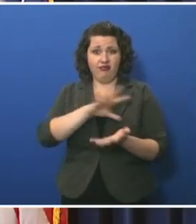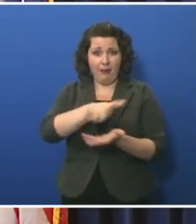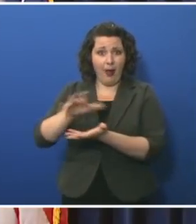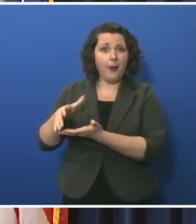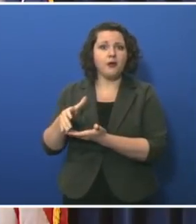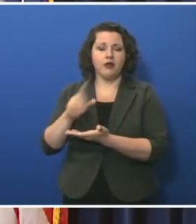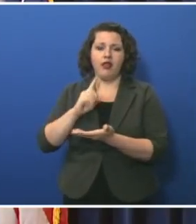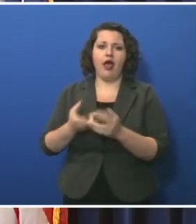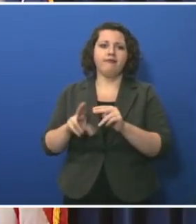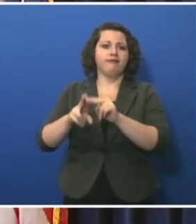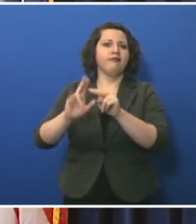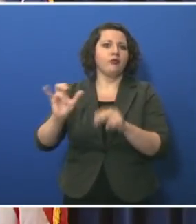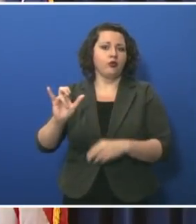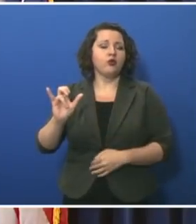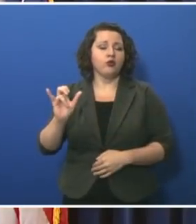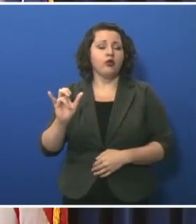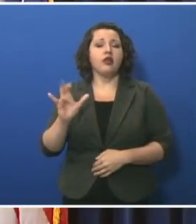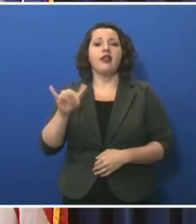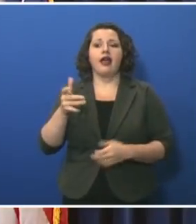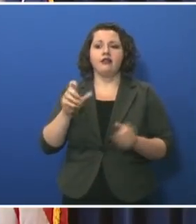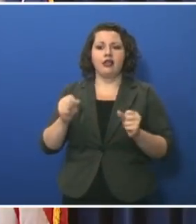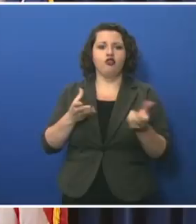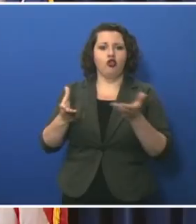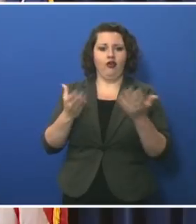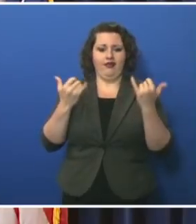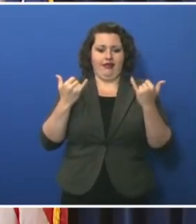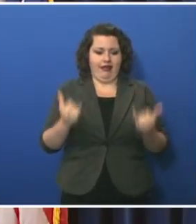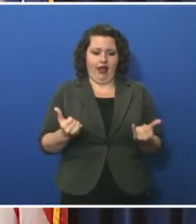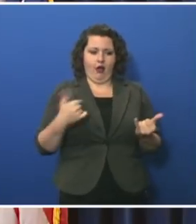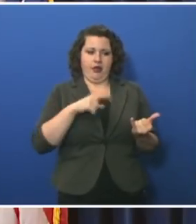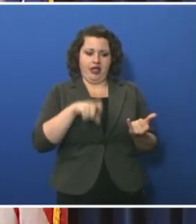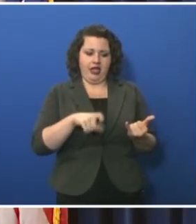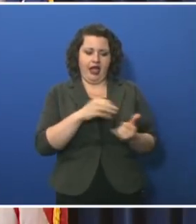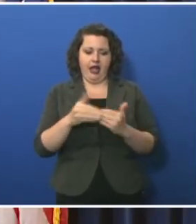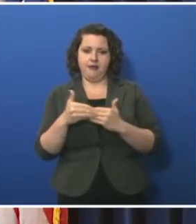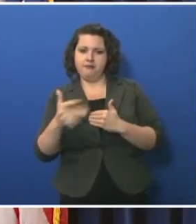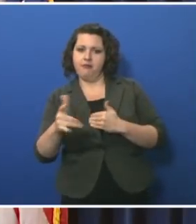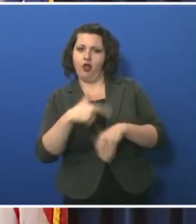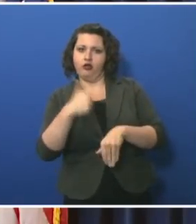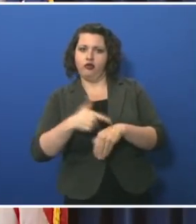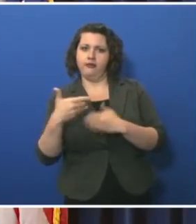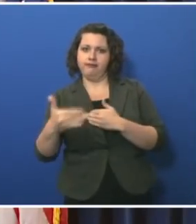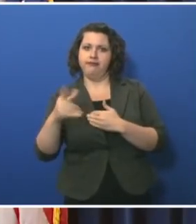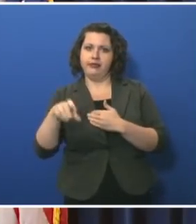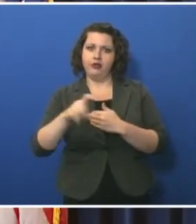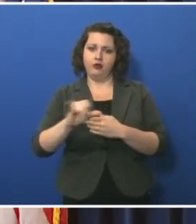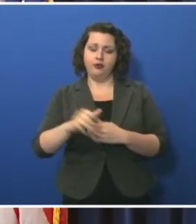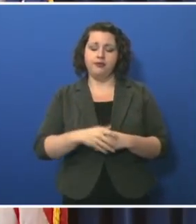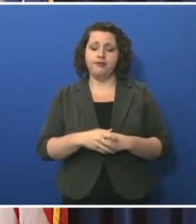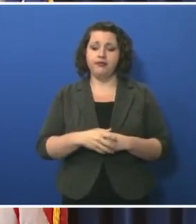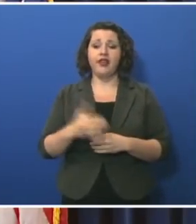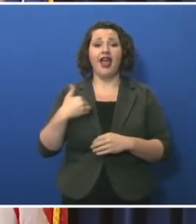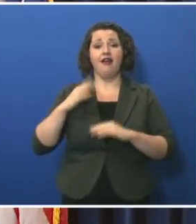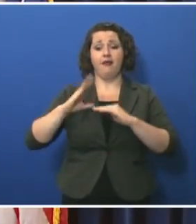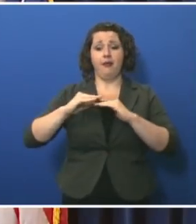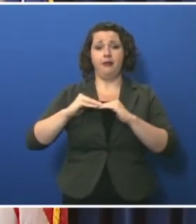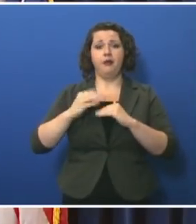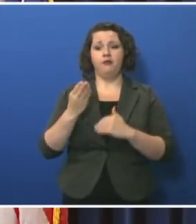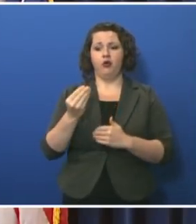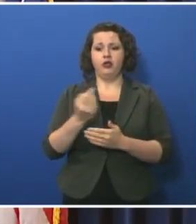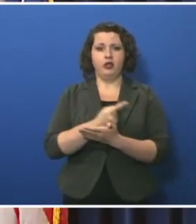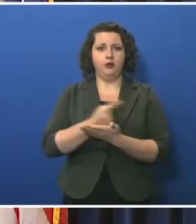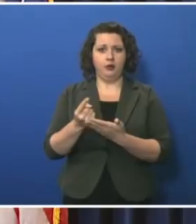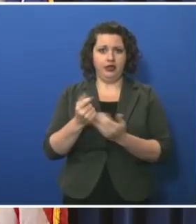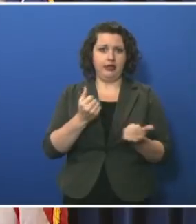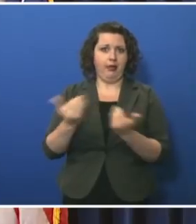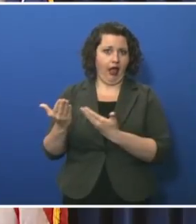serve the immediate and longer-term needs across the state. We now have a minimum of 14 weeks of